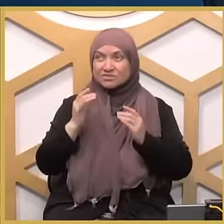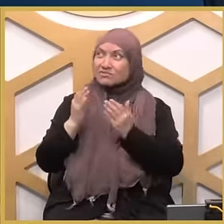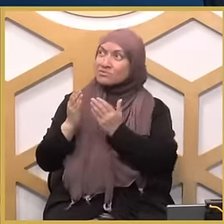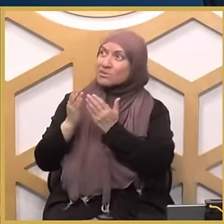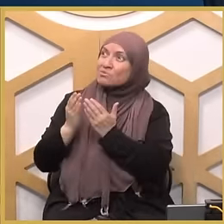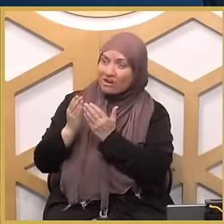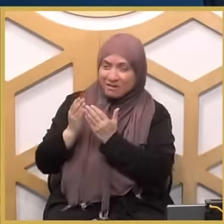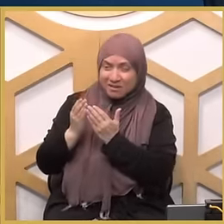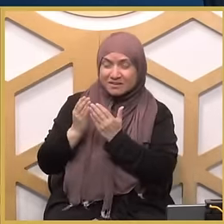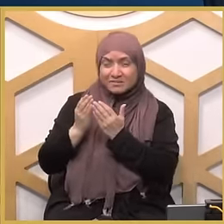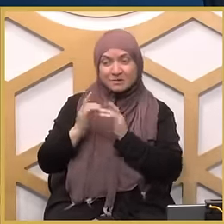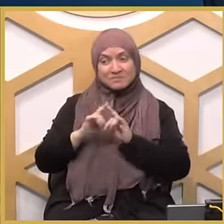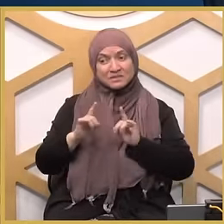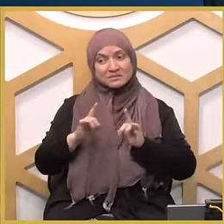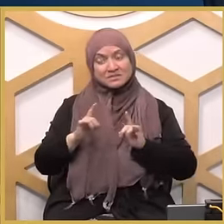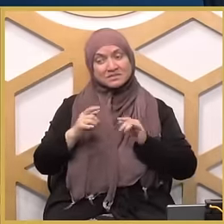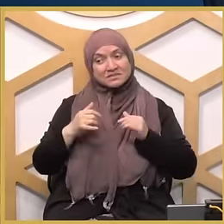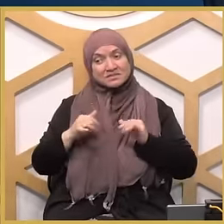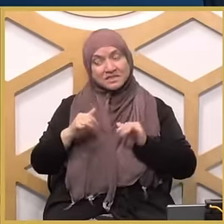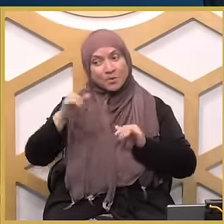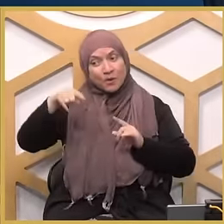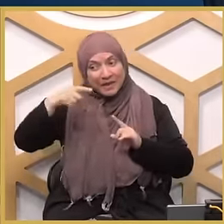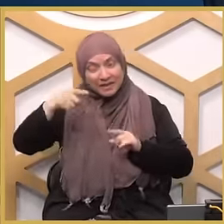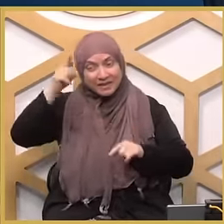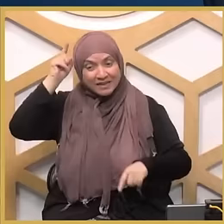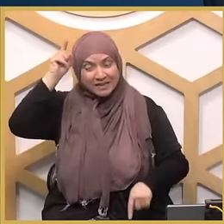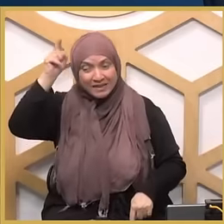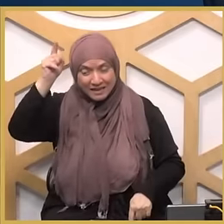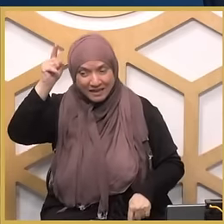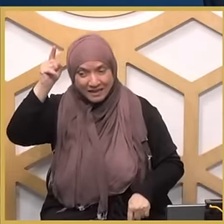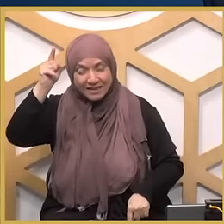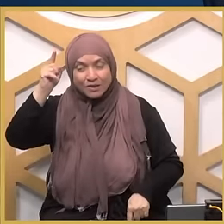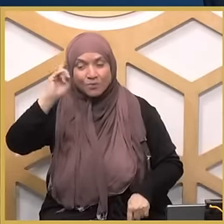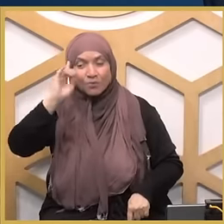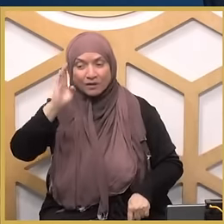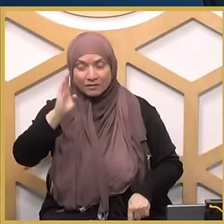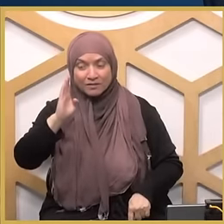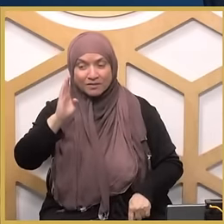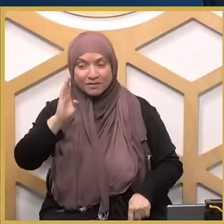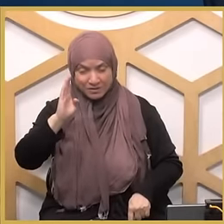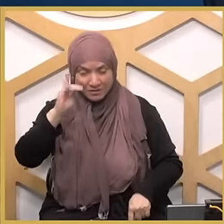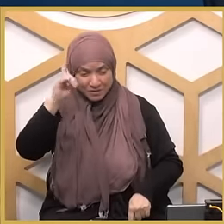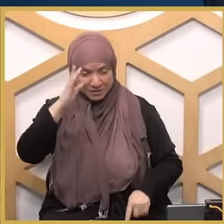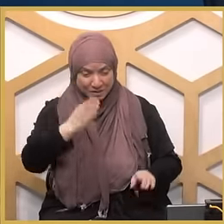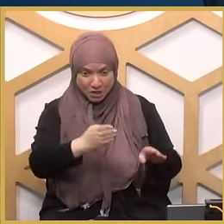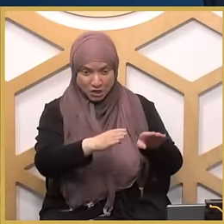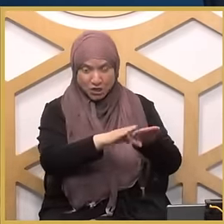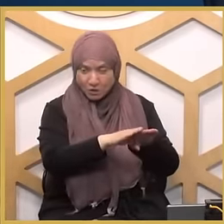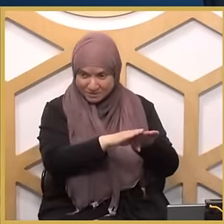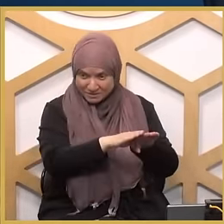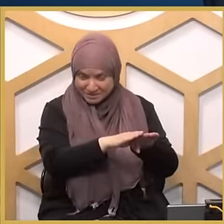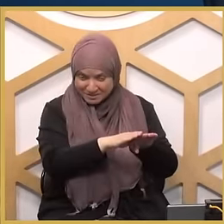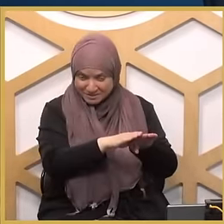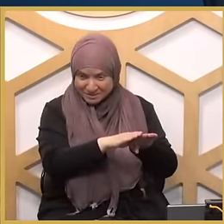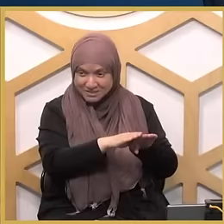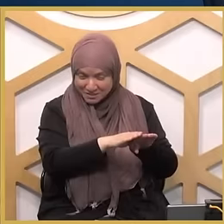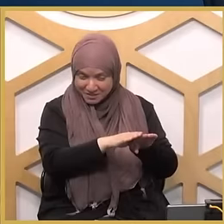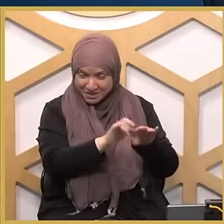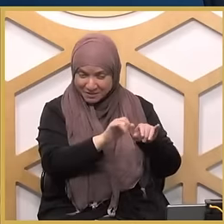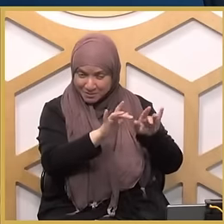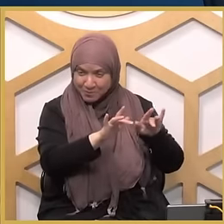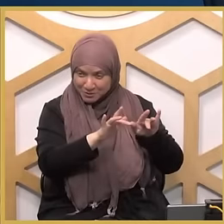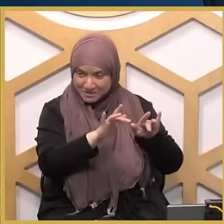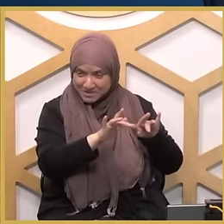closes a door out of wisdom, He will open another out of mercy. Like, you will never find all the doors to be closed in front of